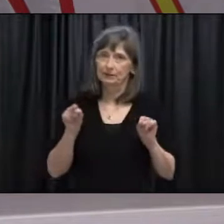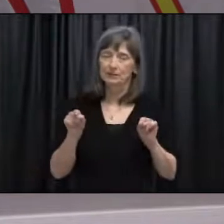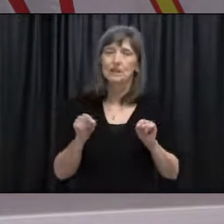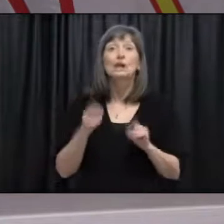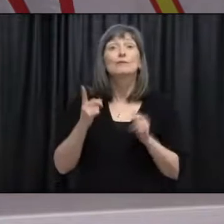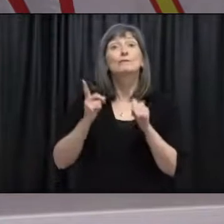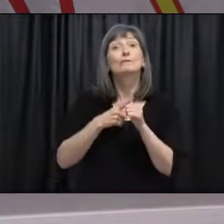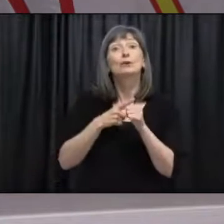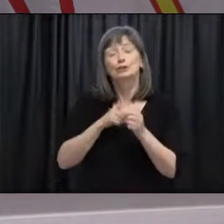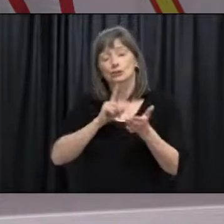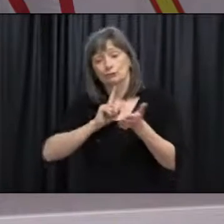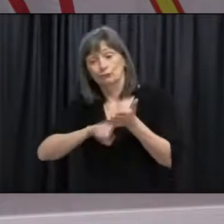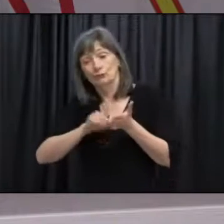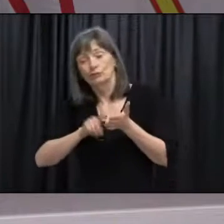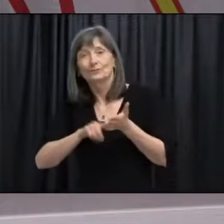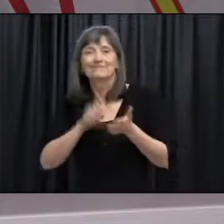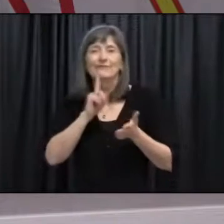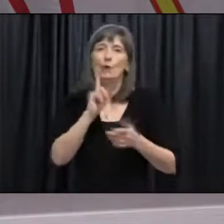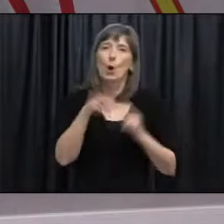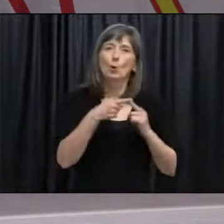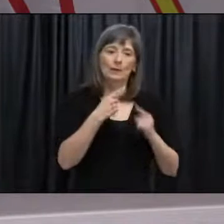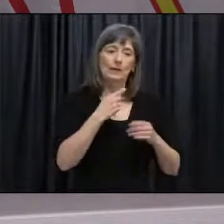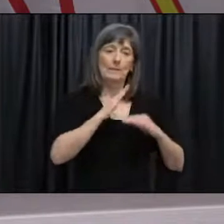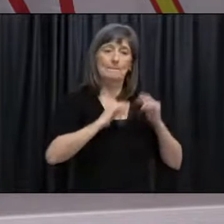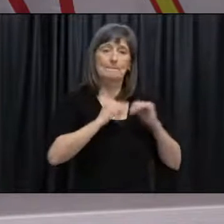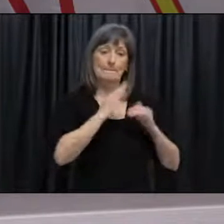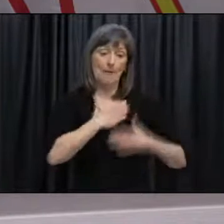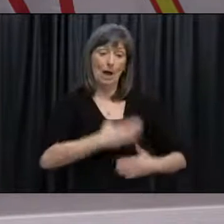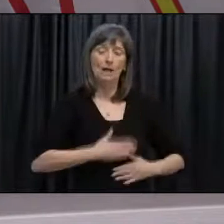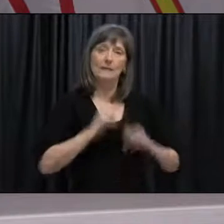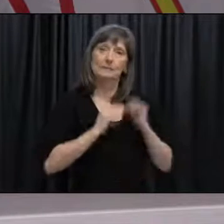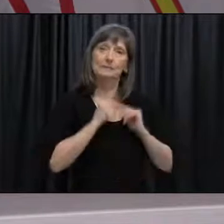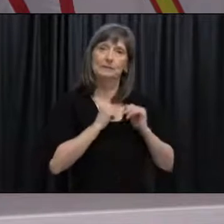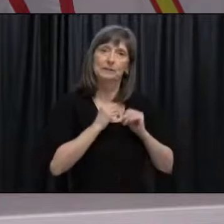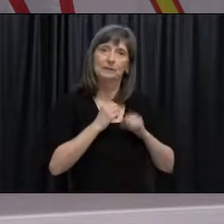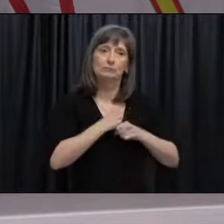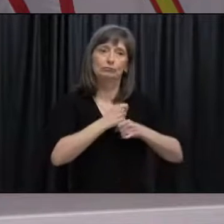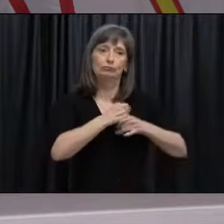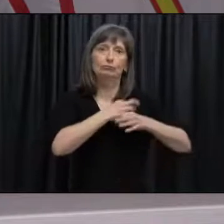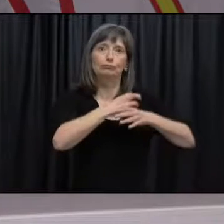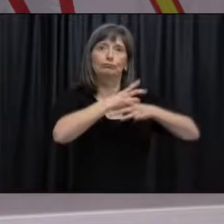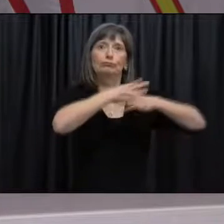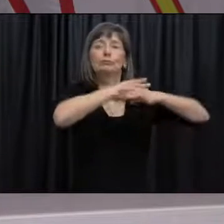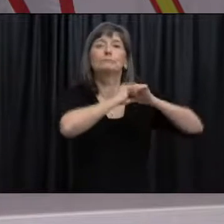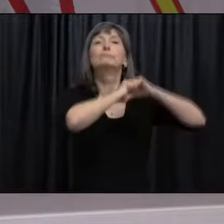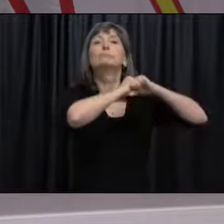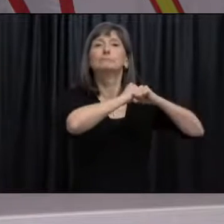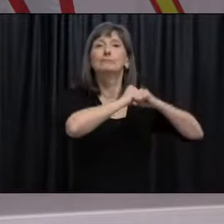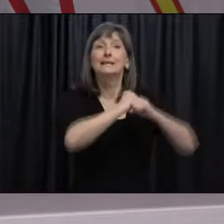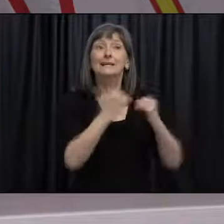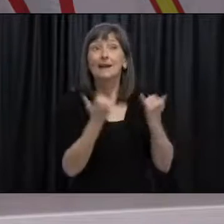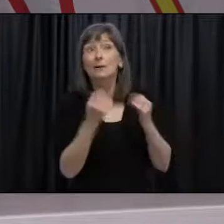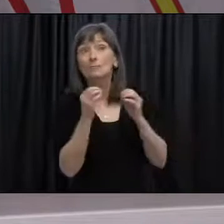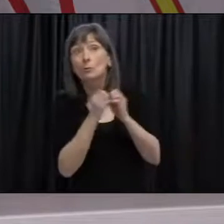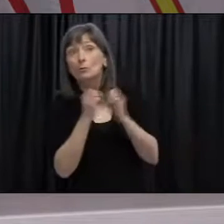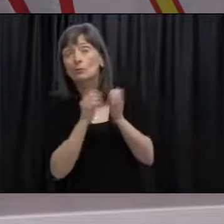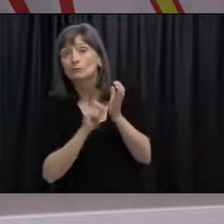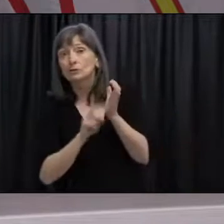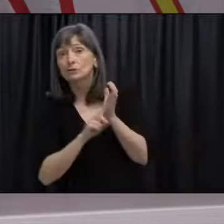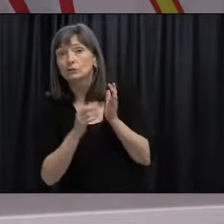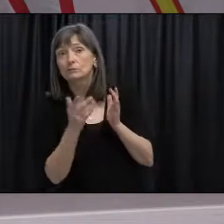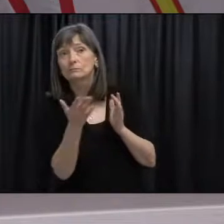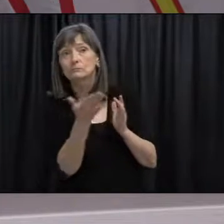at just antibody production. And so, as more real world data comes out, we